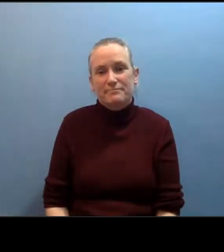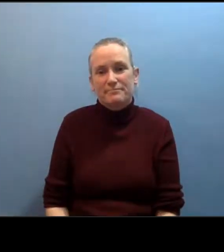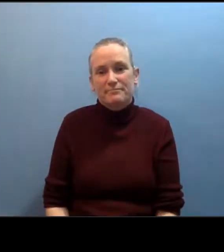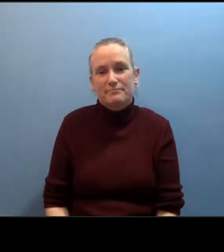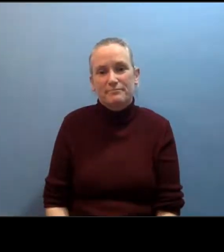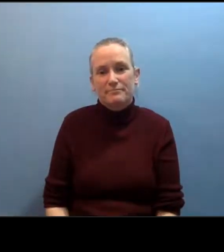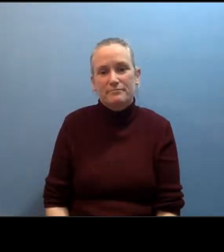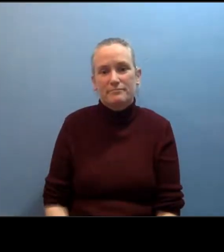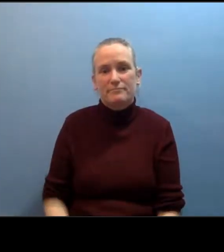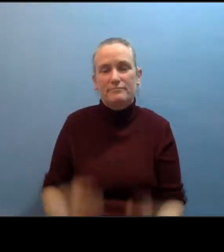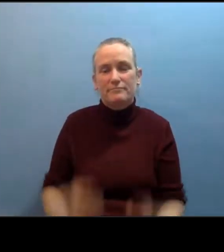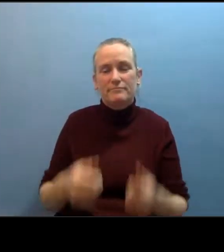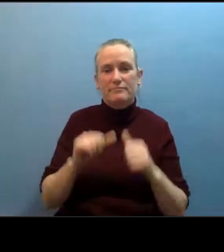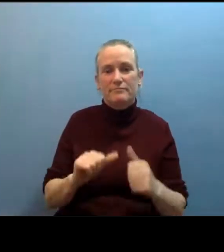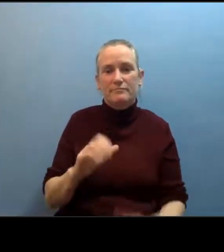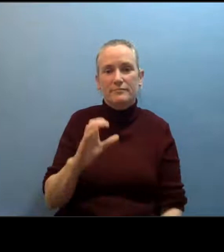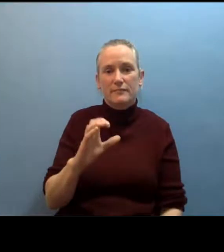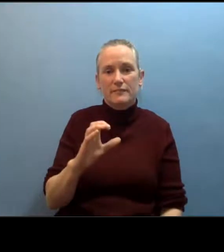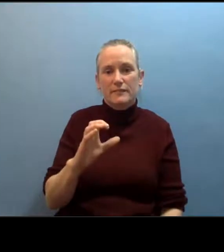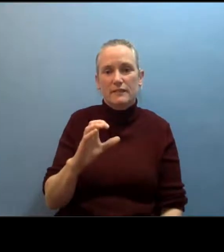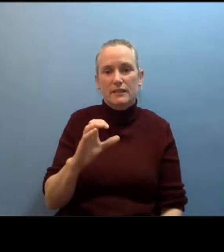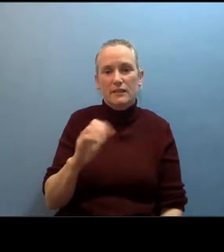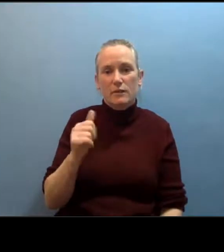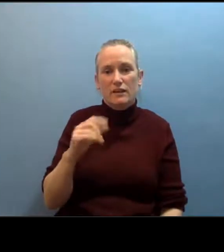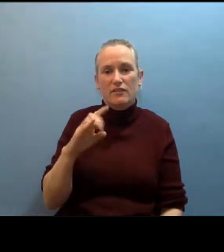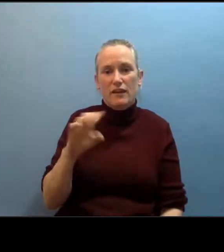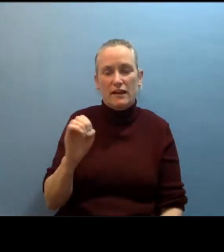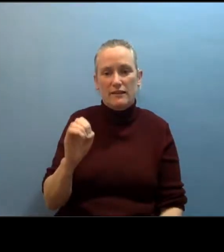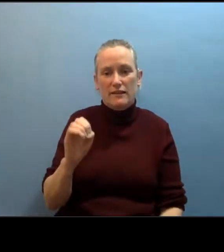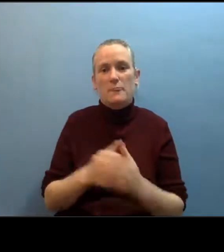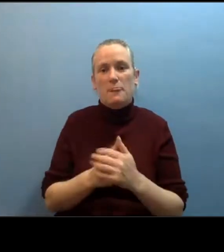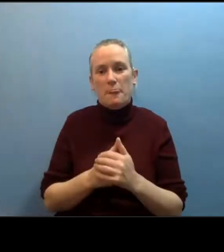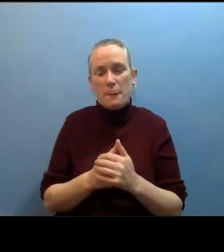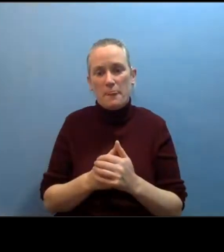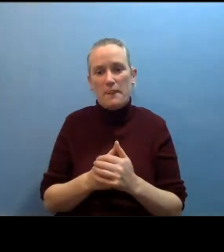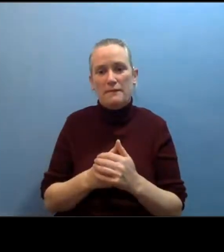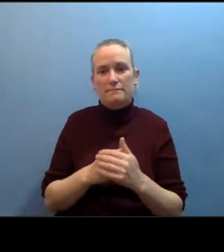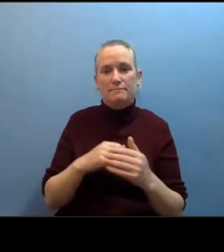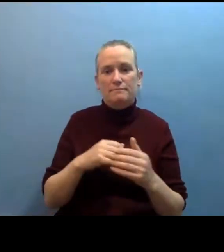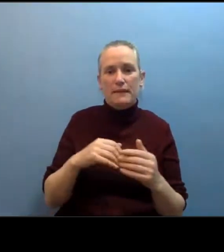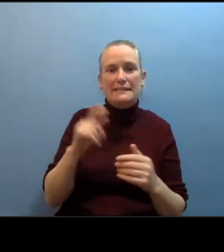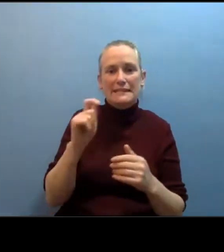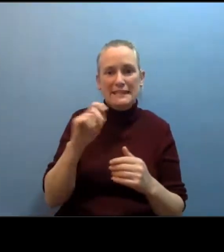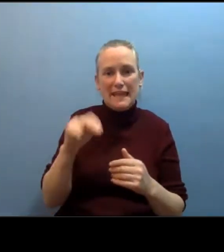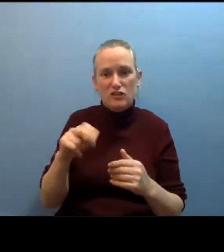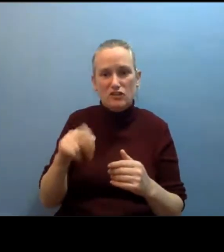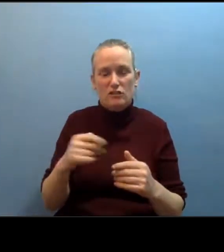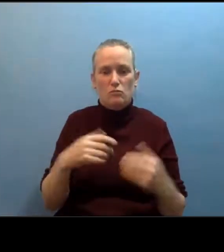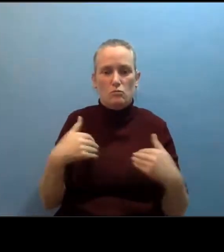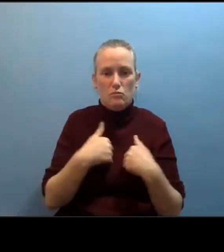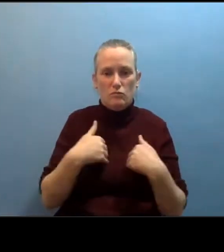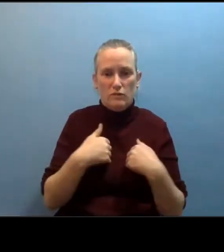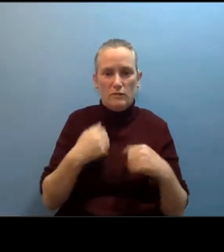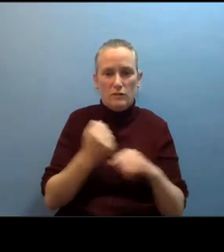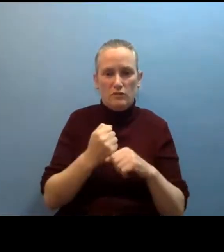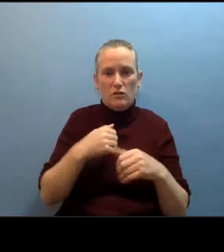Quiva has a teen who's anxious about going to school and COVID and either catching it or coughing and people talking about